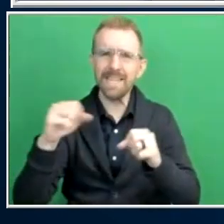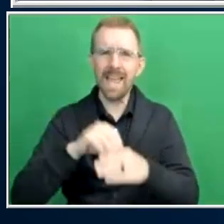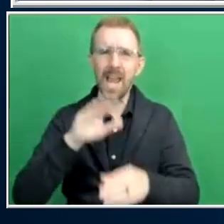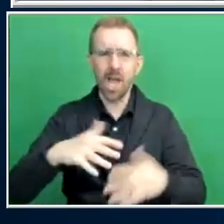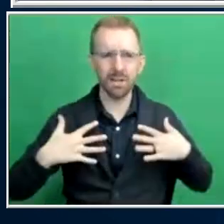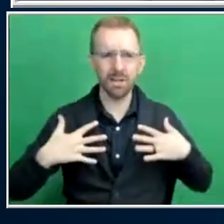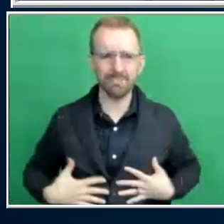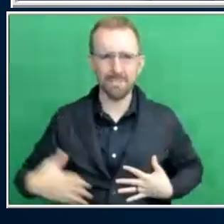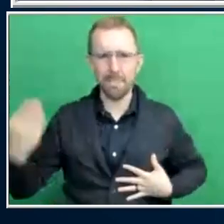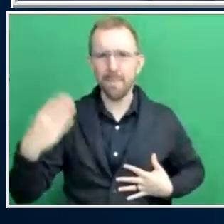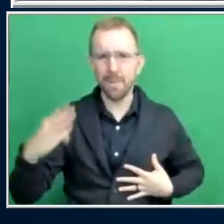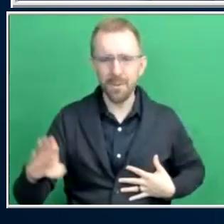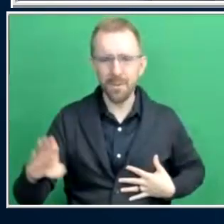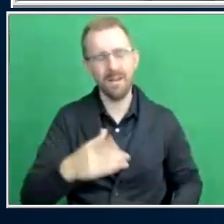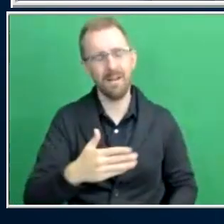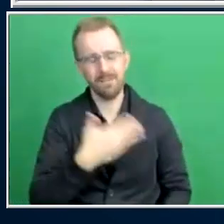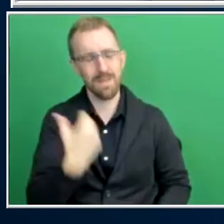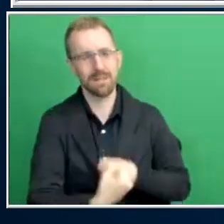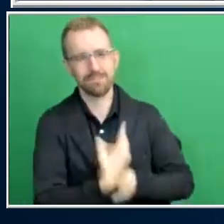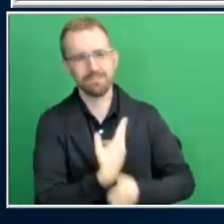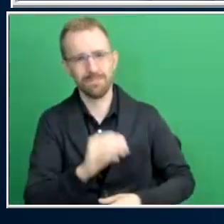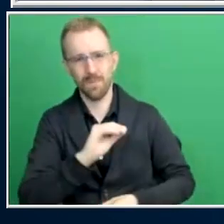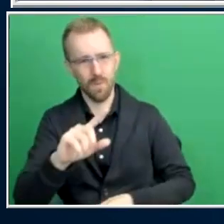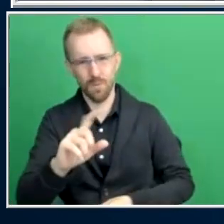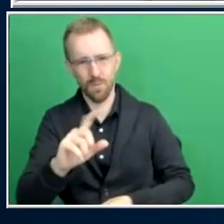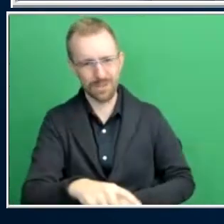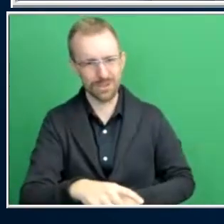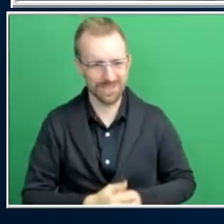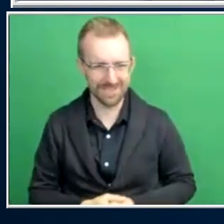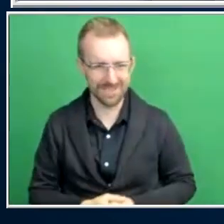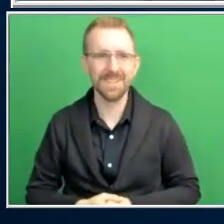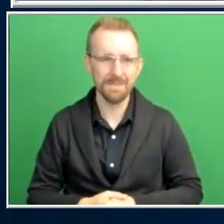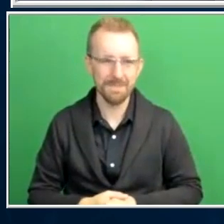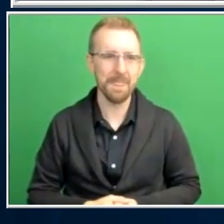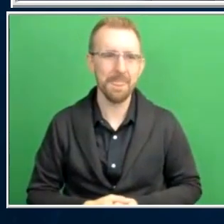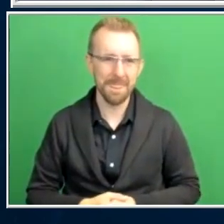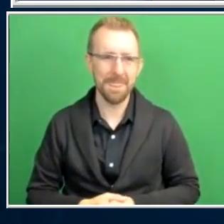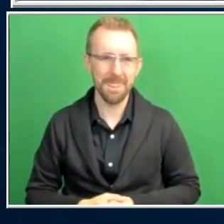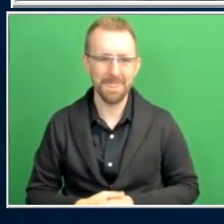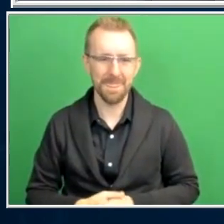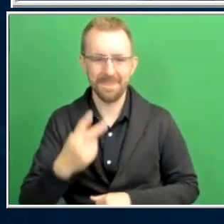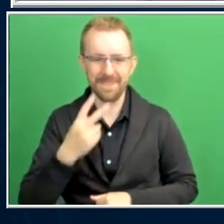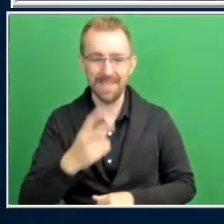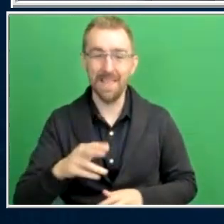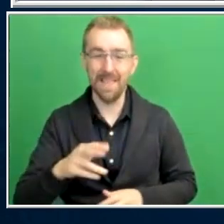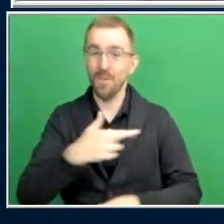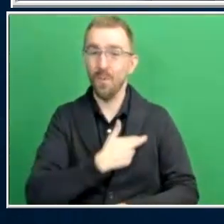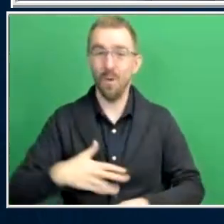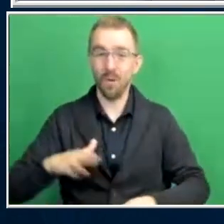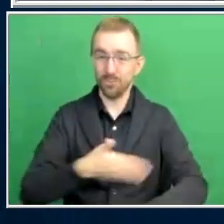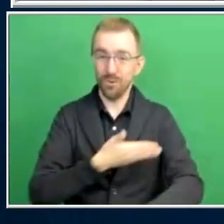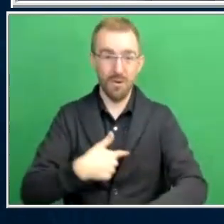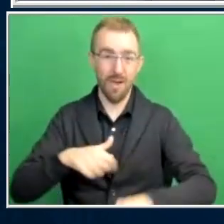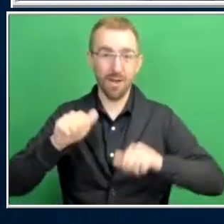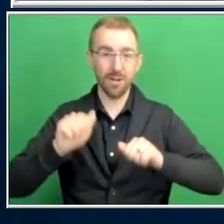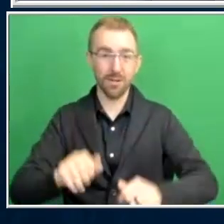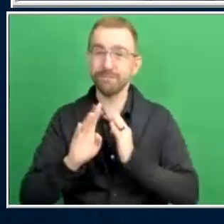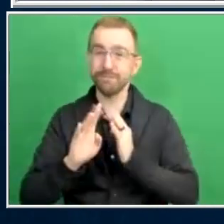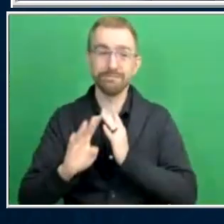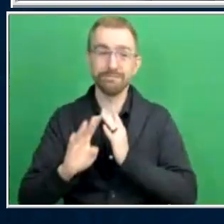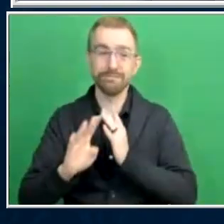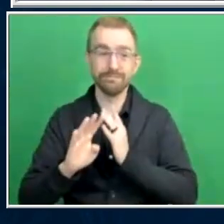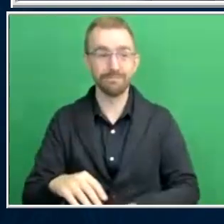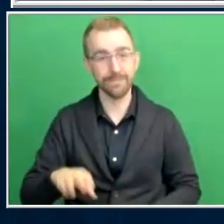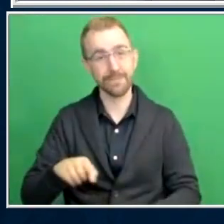in her blue pantsuit. Now, that's even better, no question about it. I could break out to sing. You know, I could sing about some royal songs or something like that if you want me to. song,